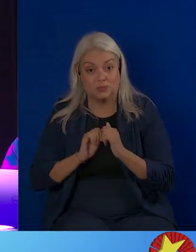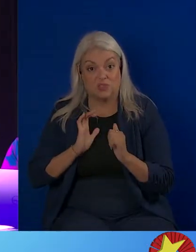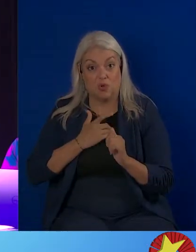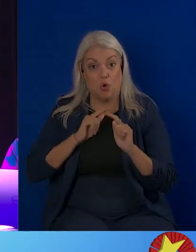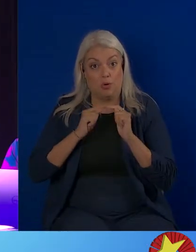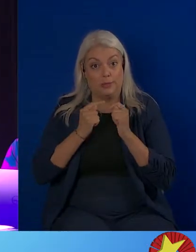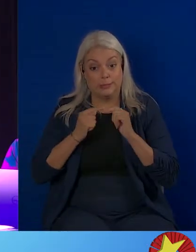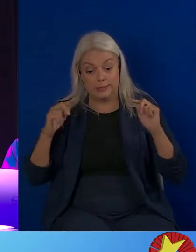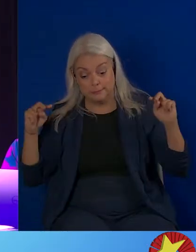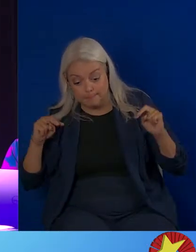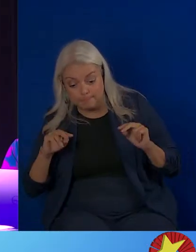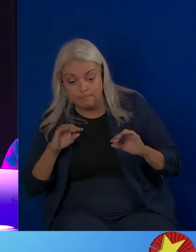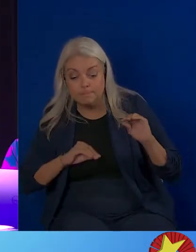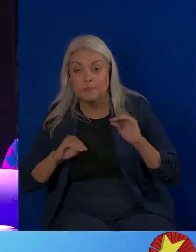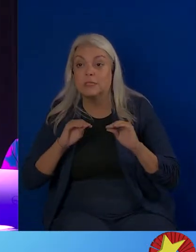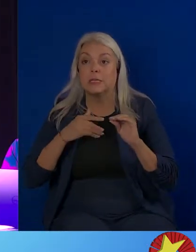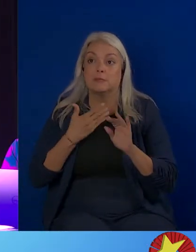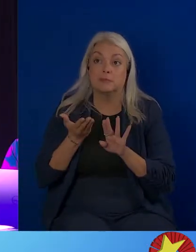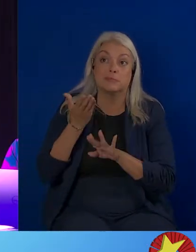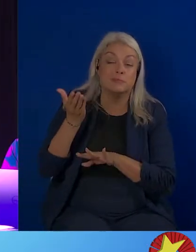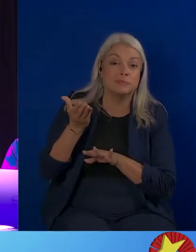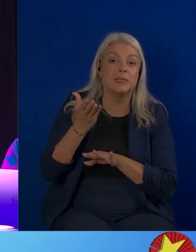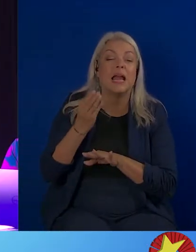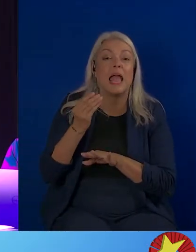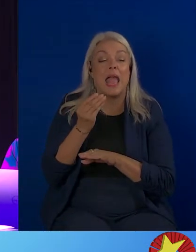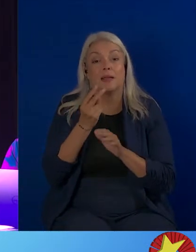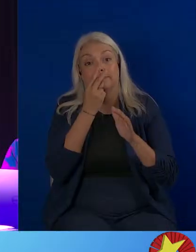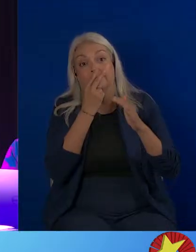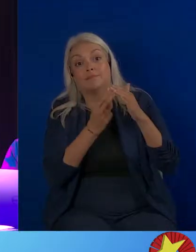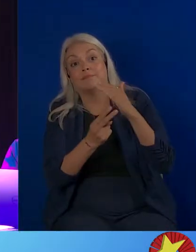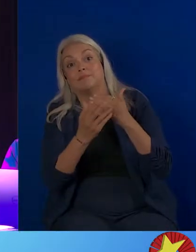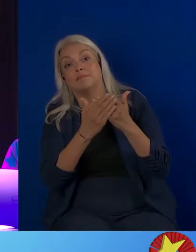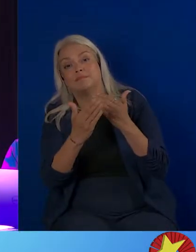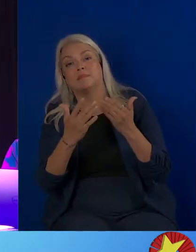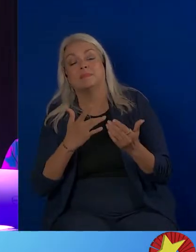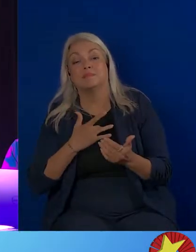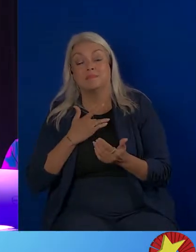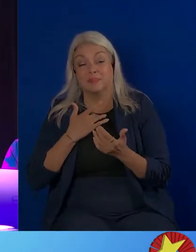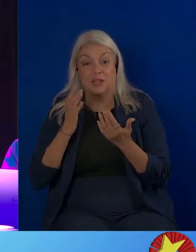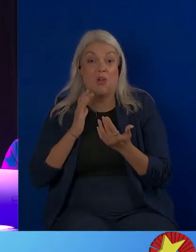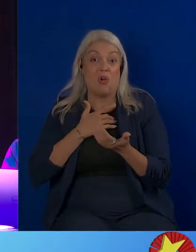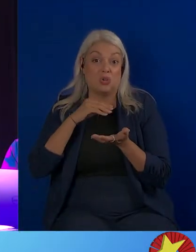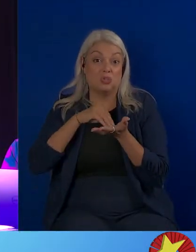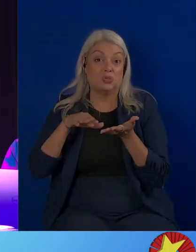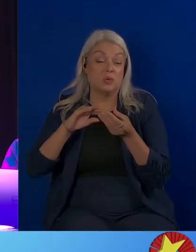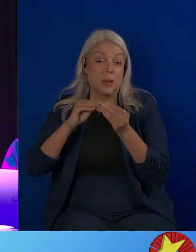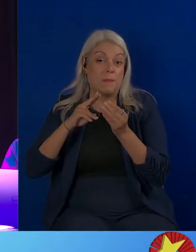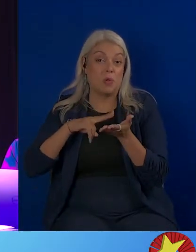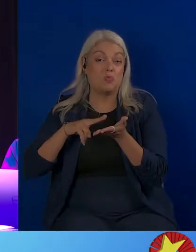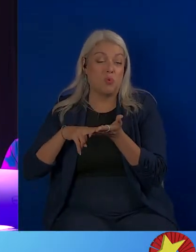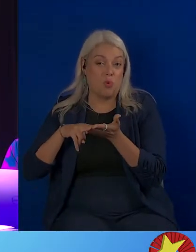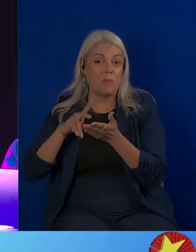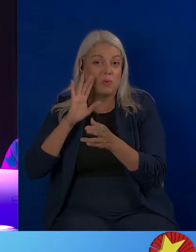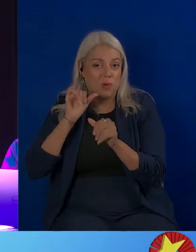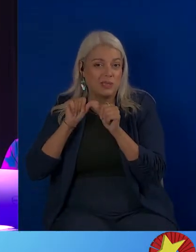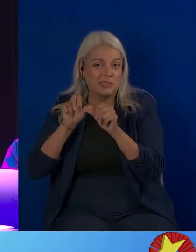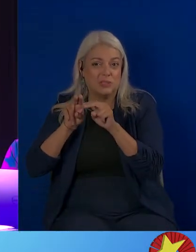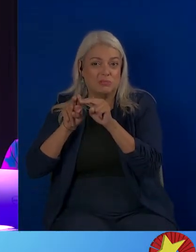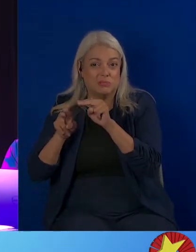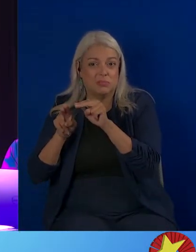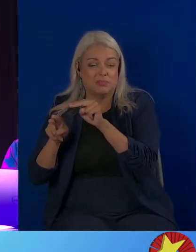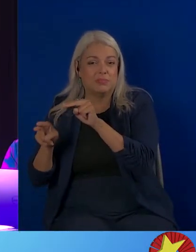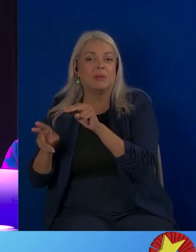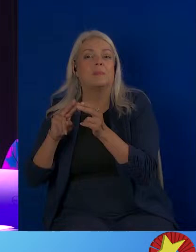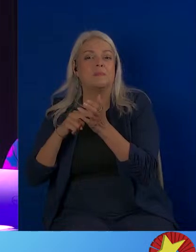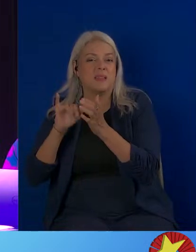and looking ahead, it is apparent that with the projected enrollment declines, it will directly impact our